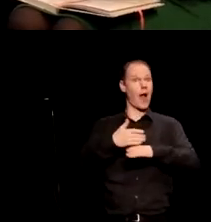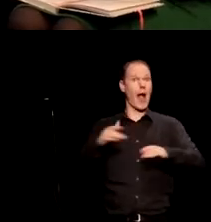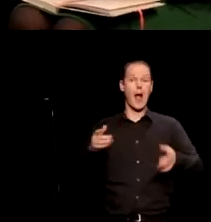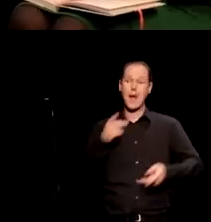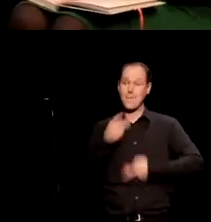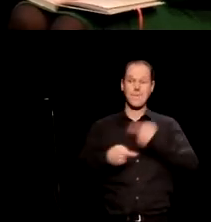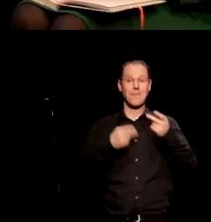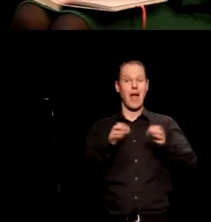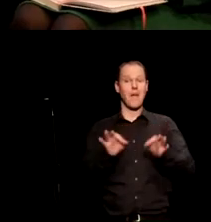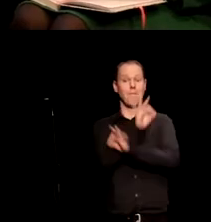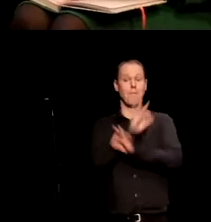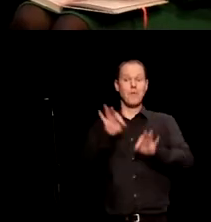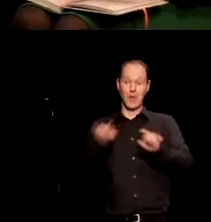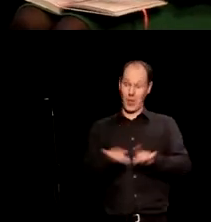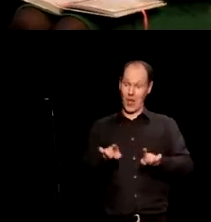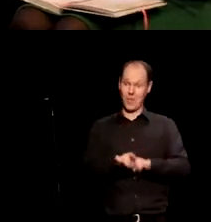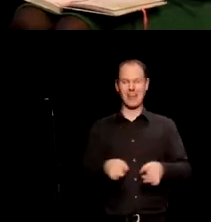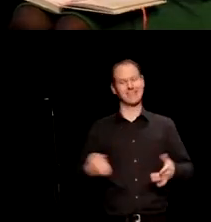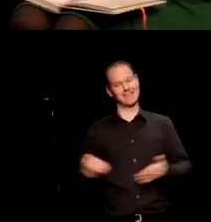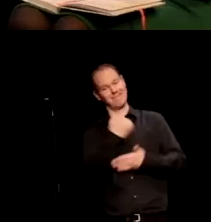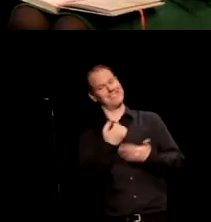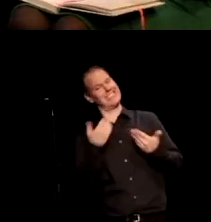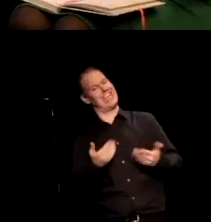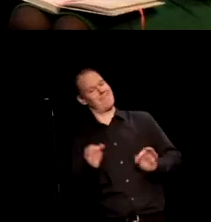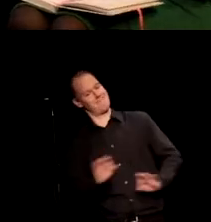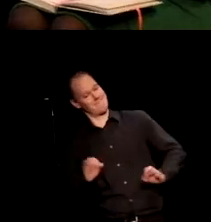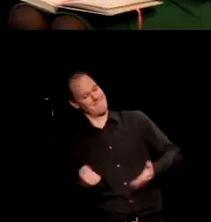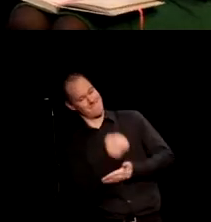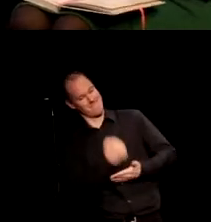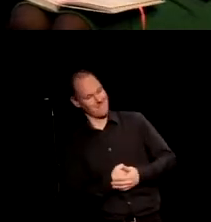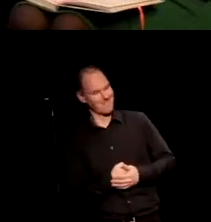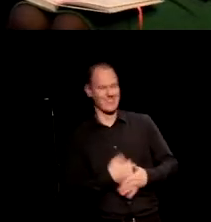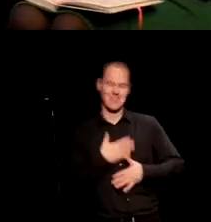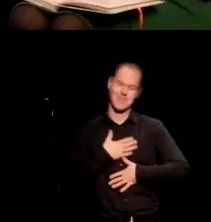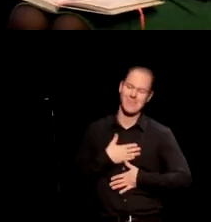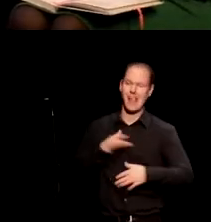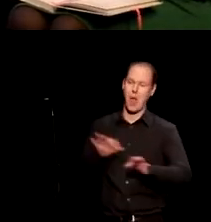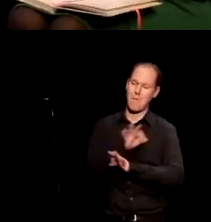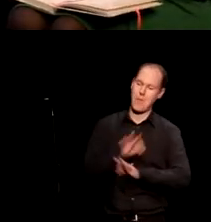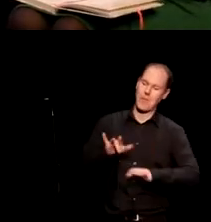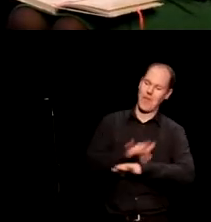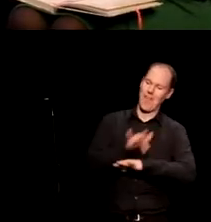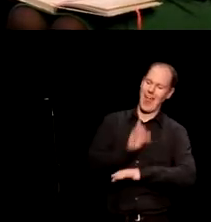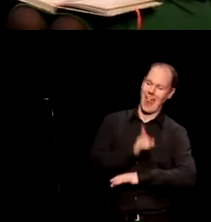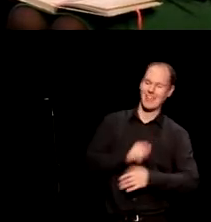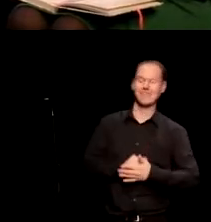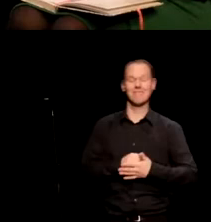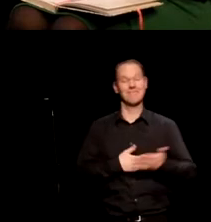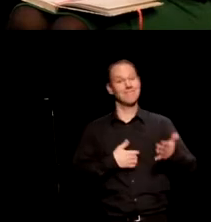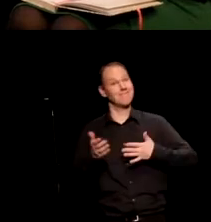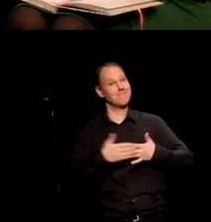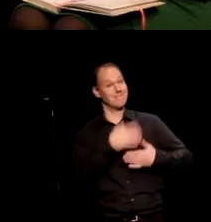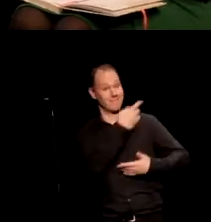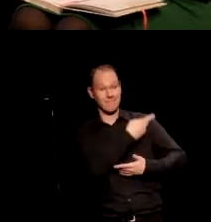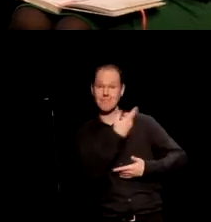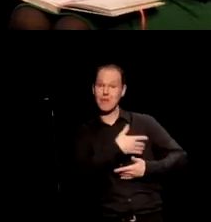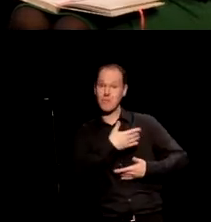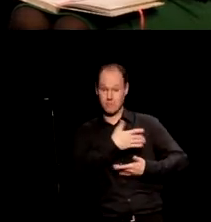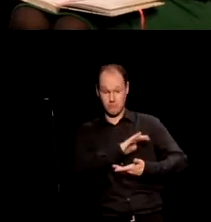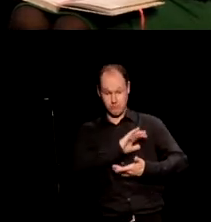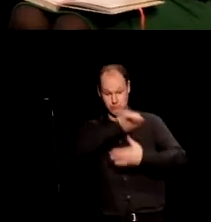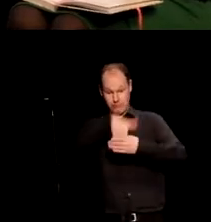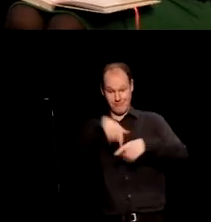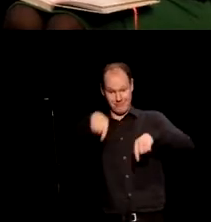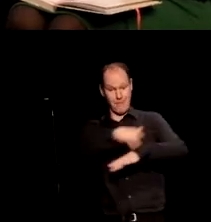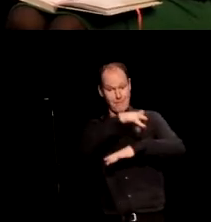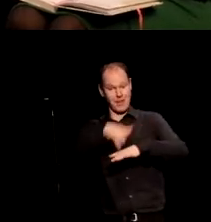get to see enough of today as a musicals fan. Her directing credits include productions at Leeds Playhouse